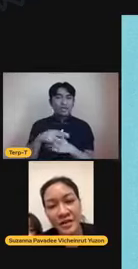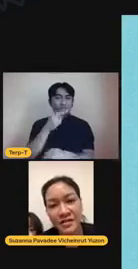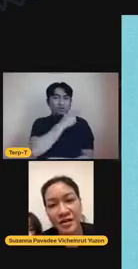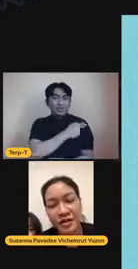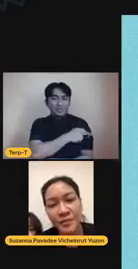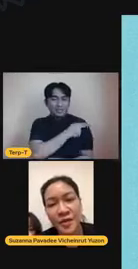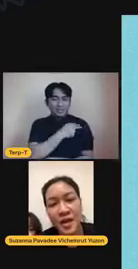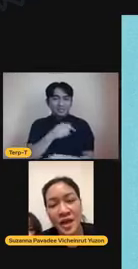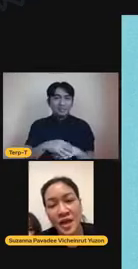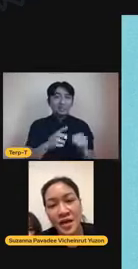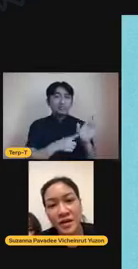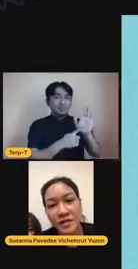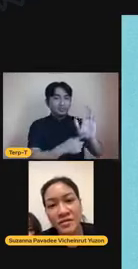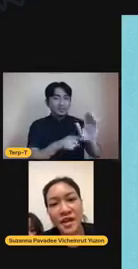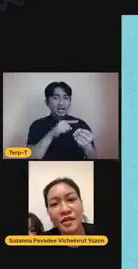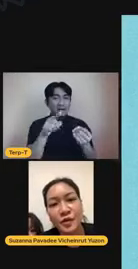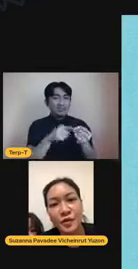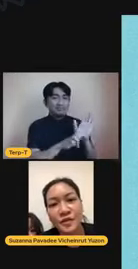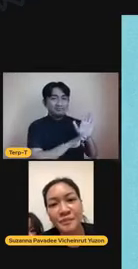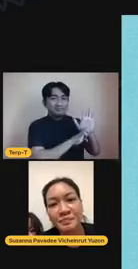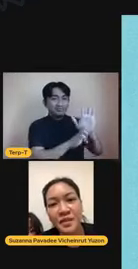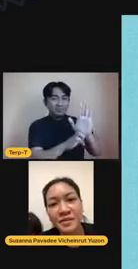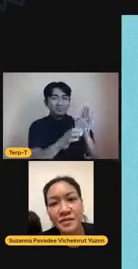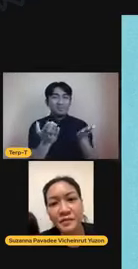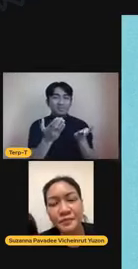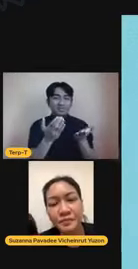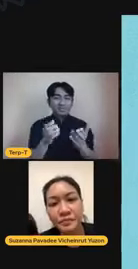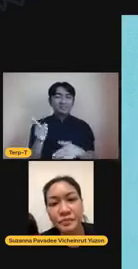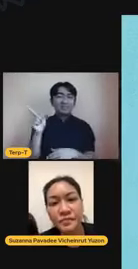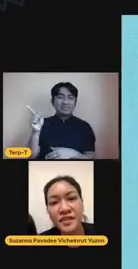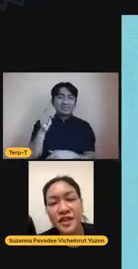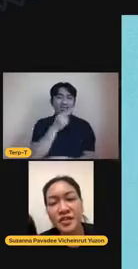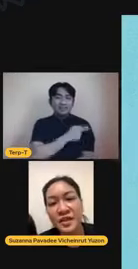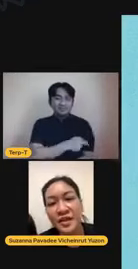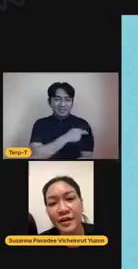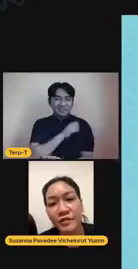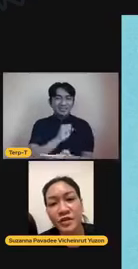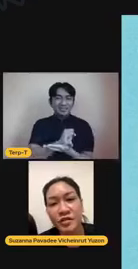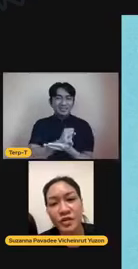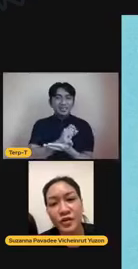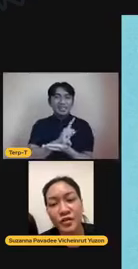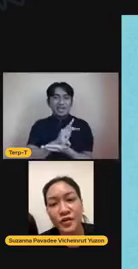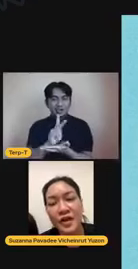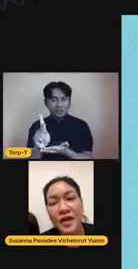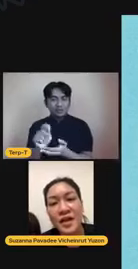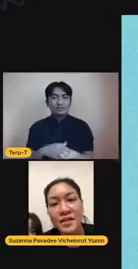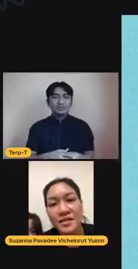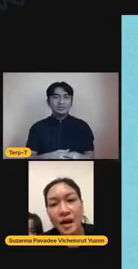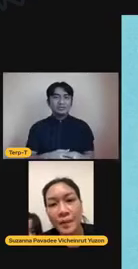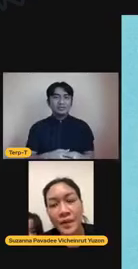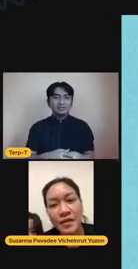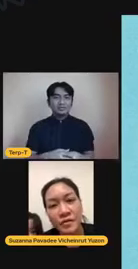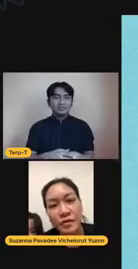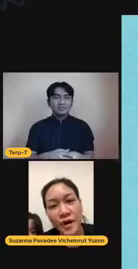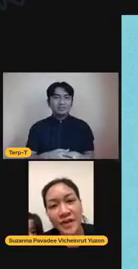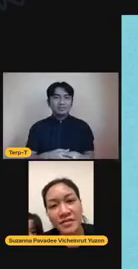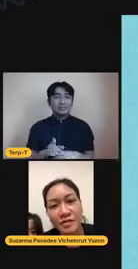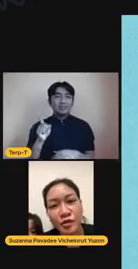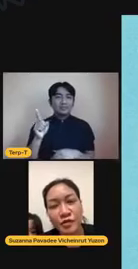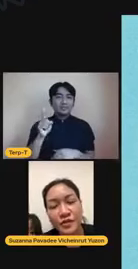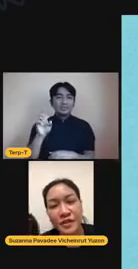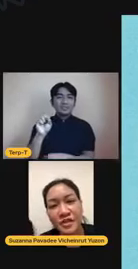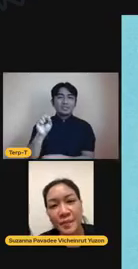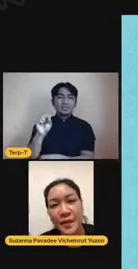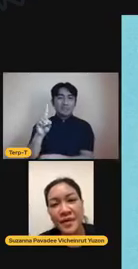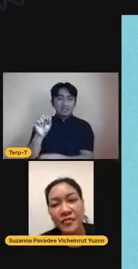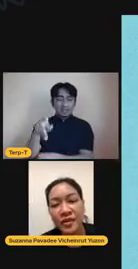for Down syndrome in St. Luke's. So, as you see here, it was also used for DASAPI. The right is the